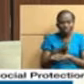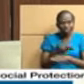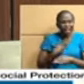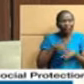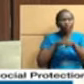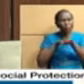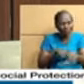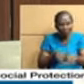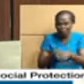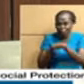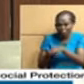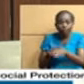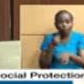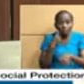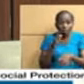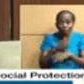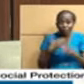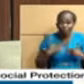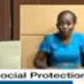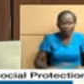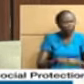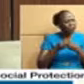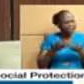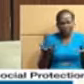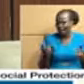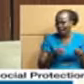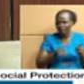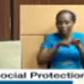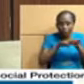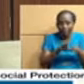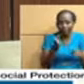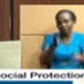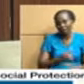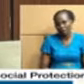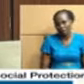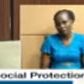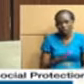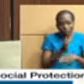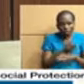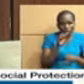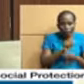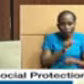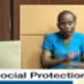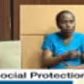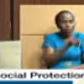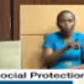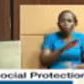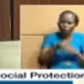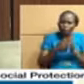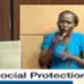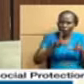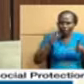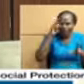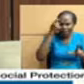to Ministry of Health and look at the cars that are parked in the back in their compound. Go to Ministry of Works. Go to all the local